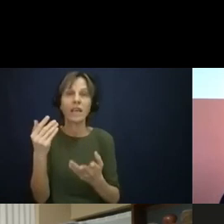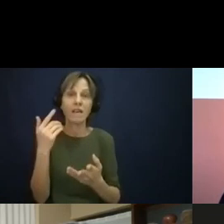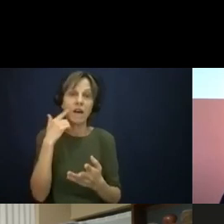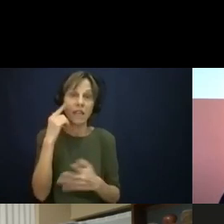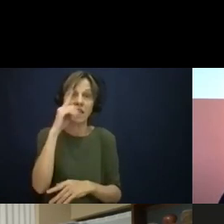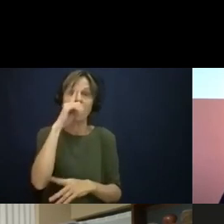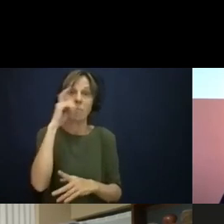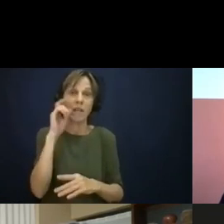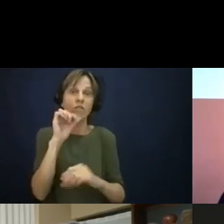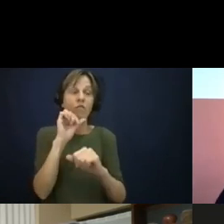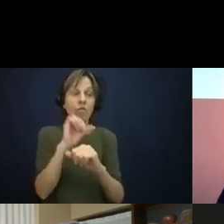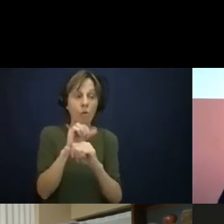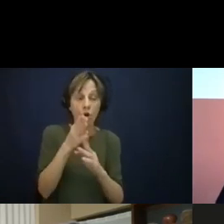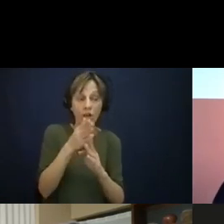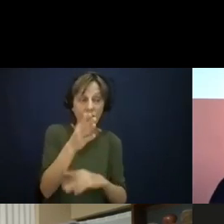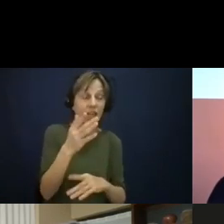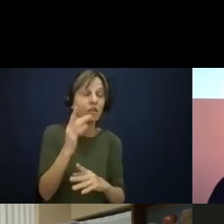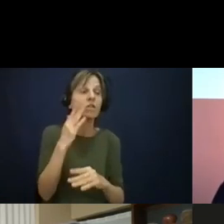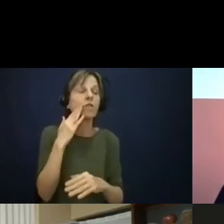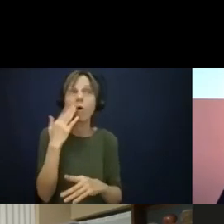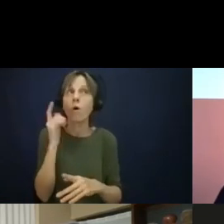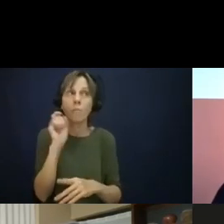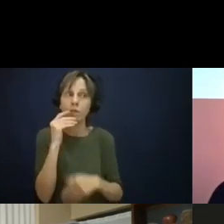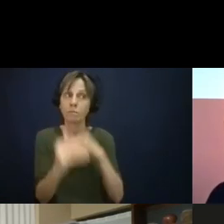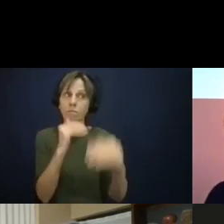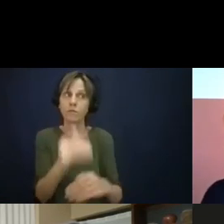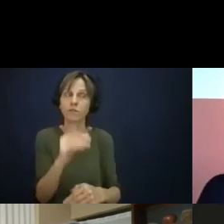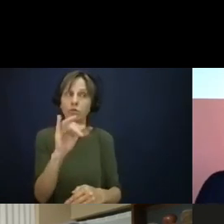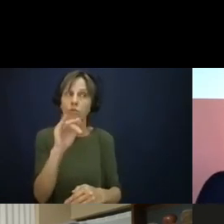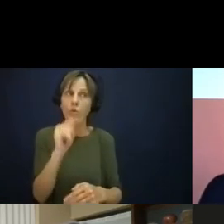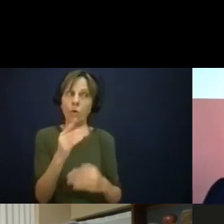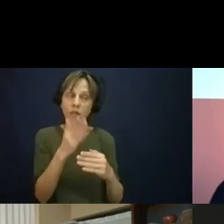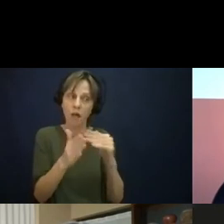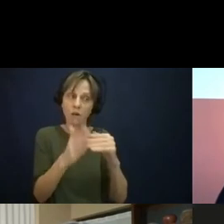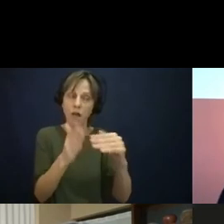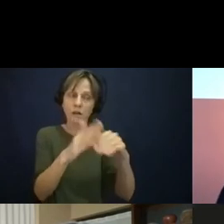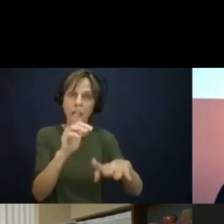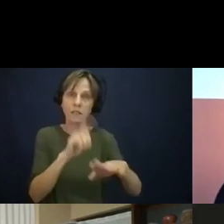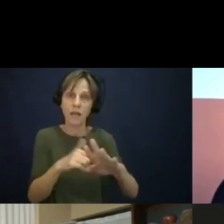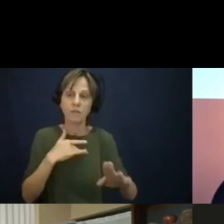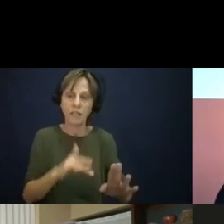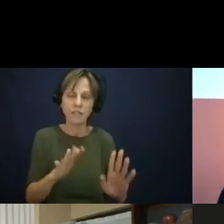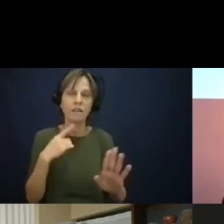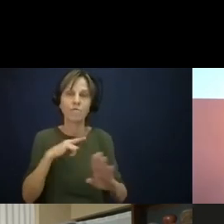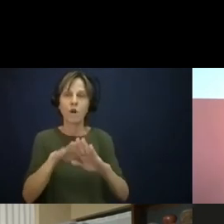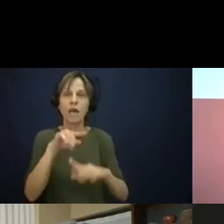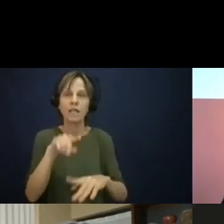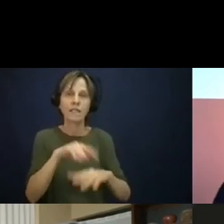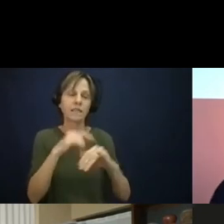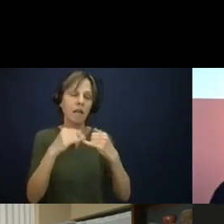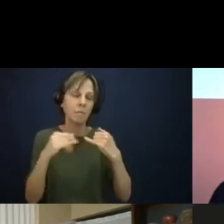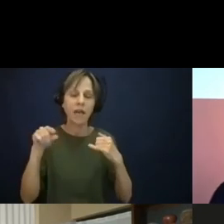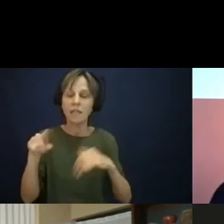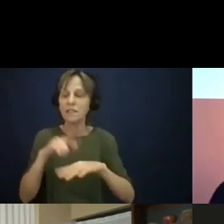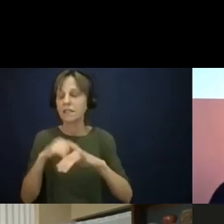field and the workplace is so like get it done, it's like, oh, this is time sensitive. Oh, we've got to do this. We're on this grant timeline and this timeline.